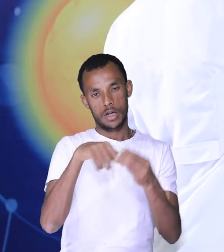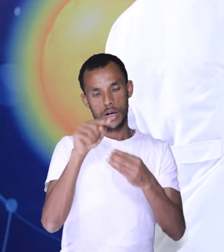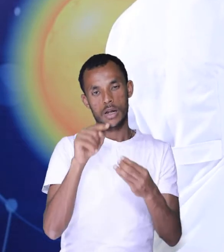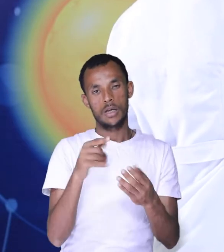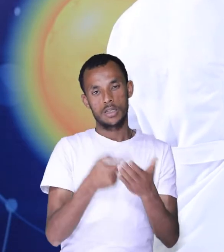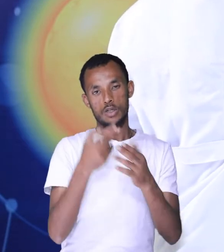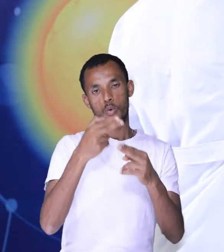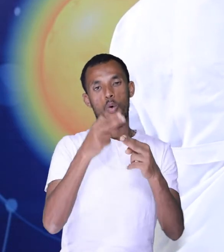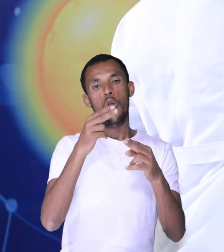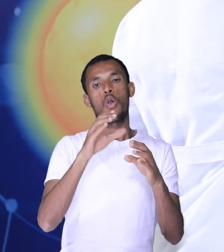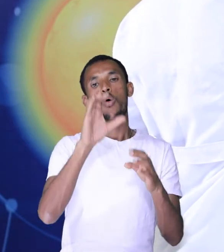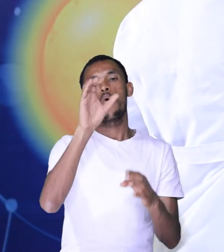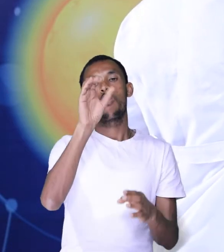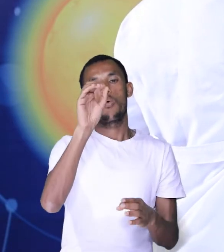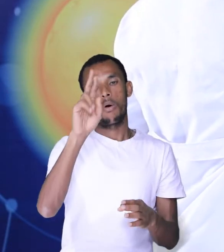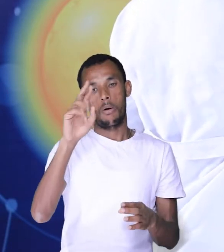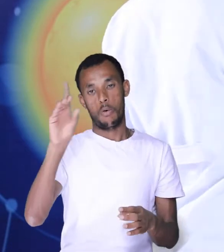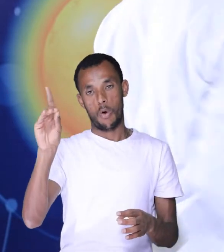a chord.